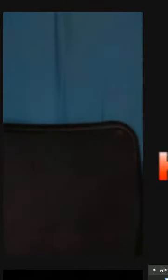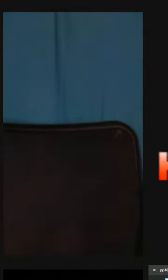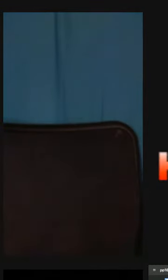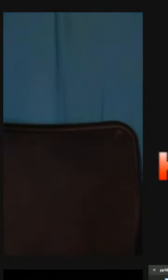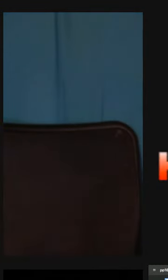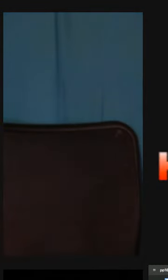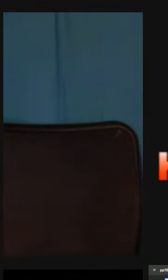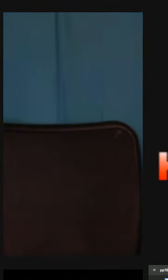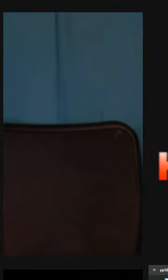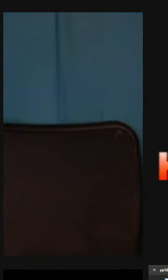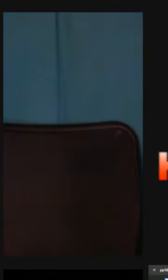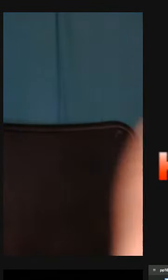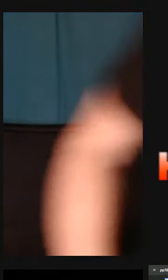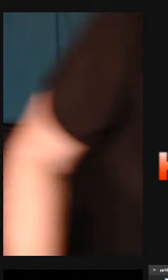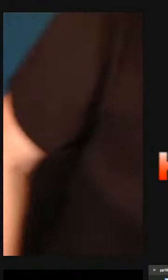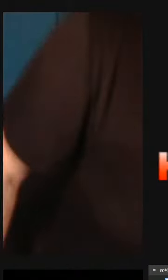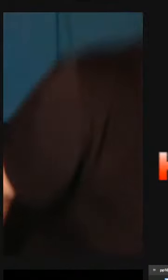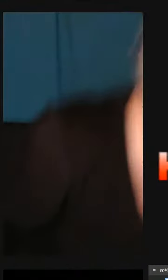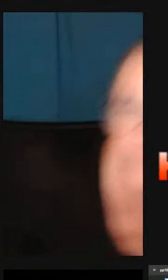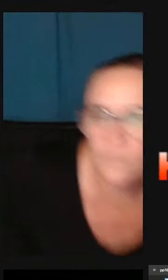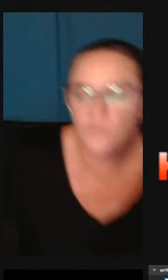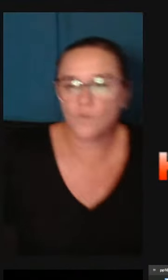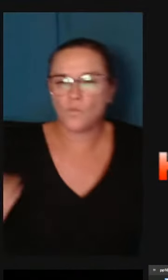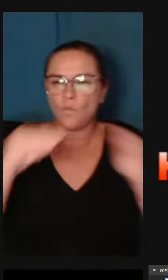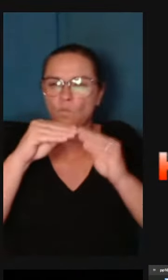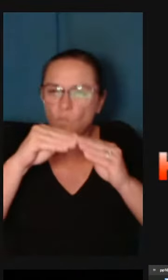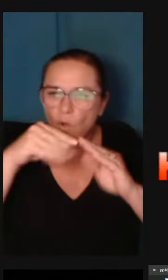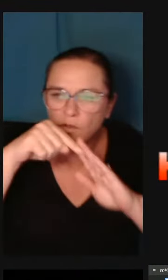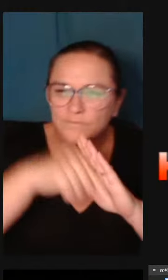cross sections based on them